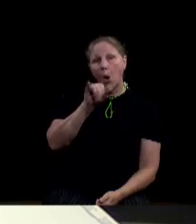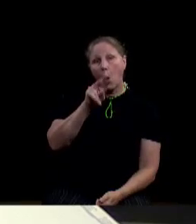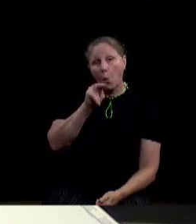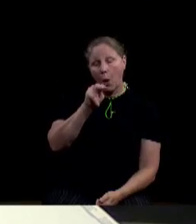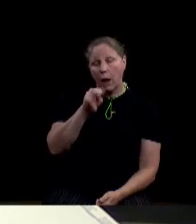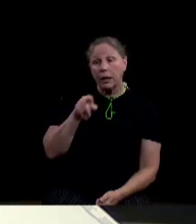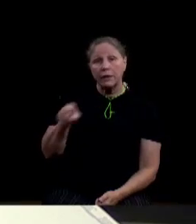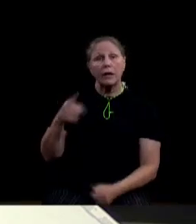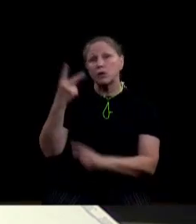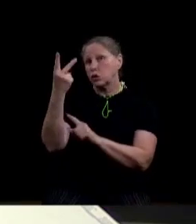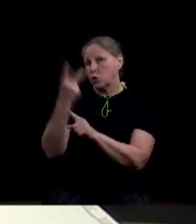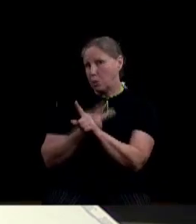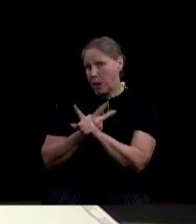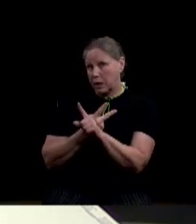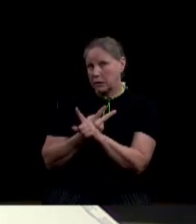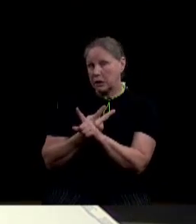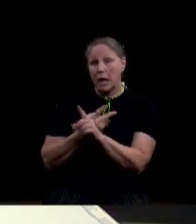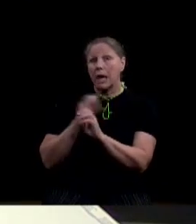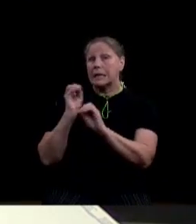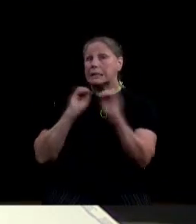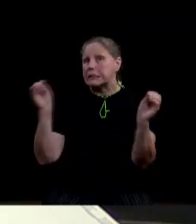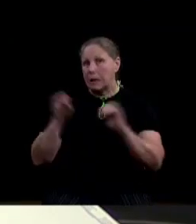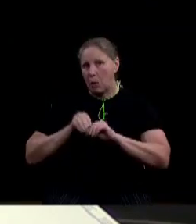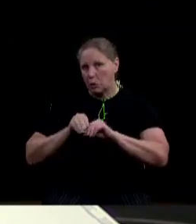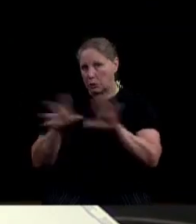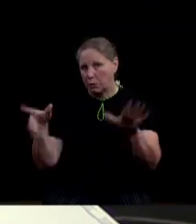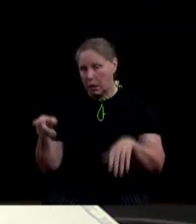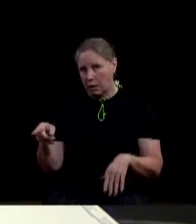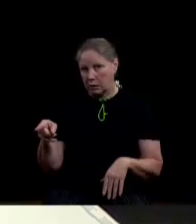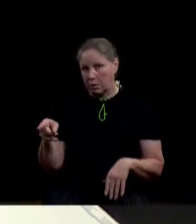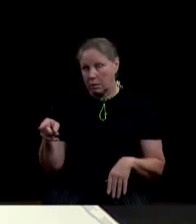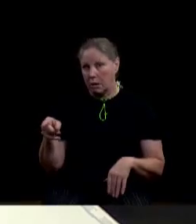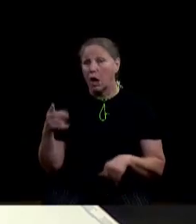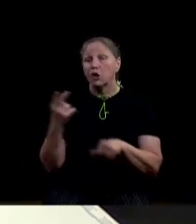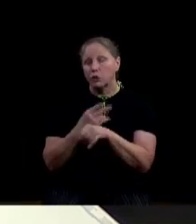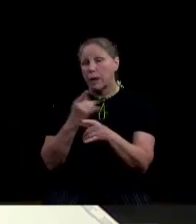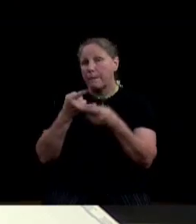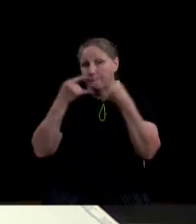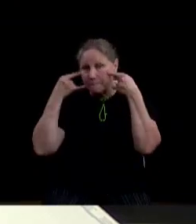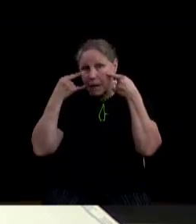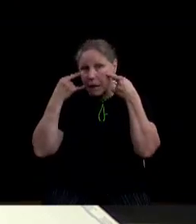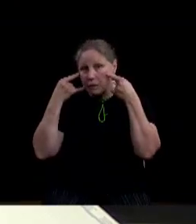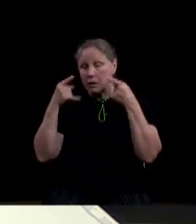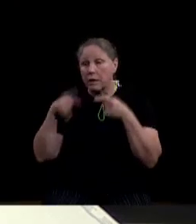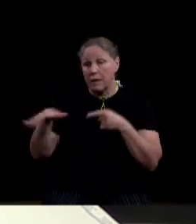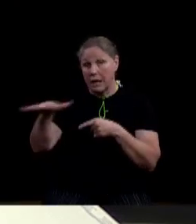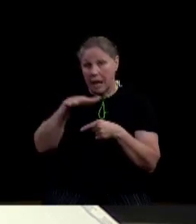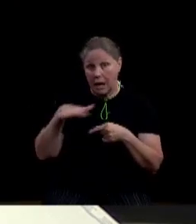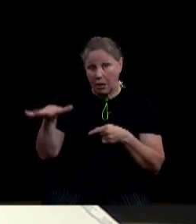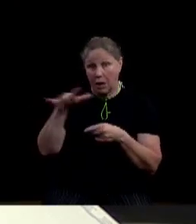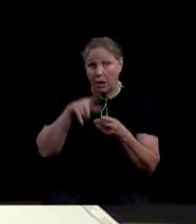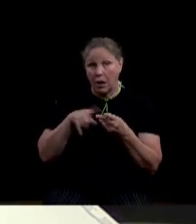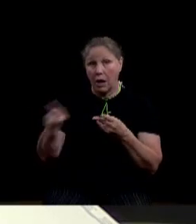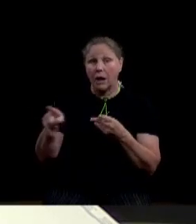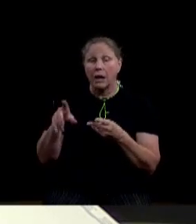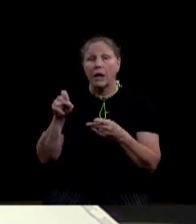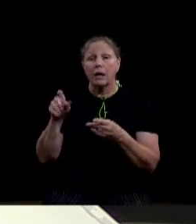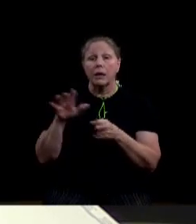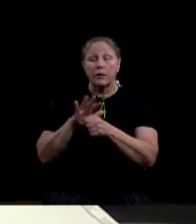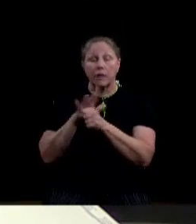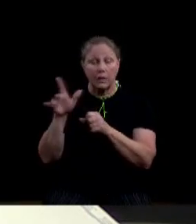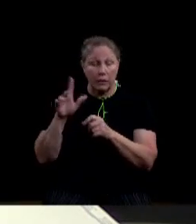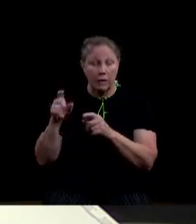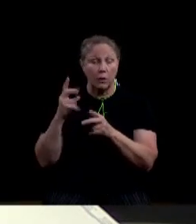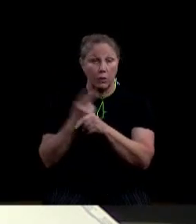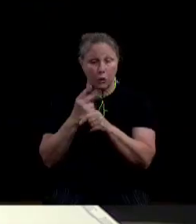spread cases. The use of masks early on in their COVID-19 pandemic interventions, along with the extensive contact